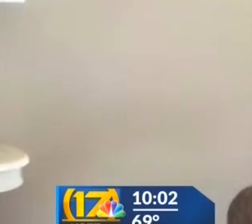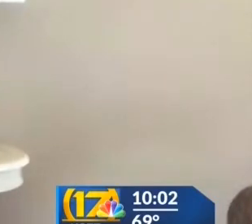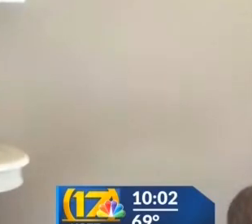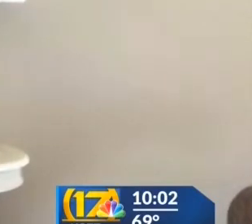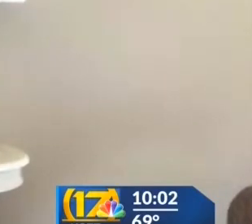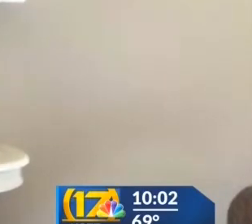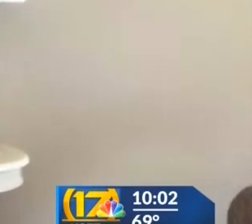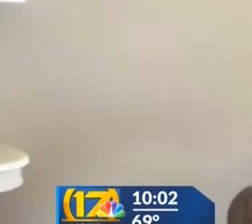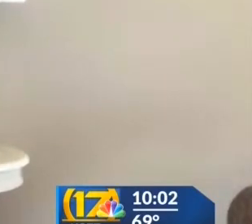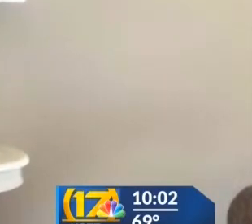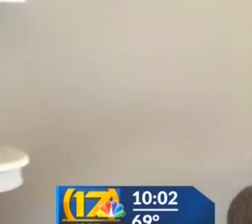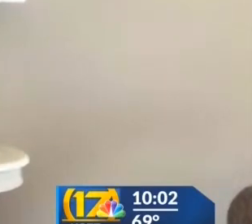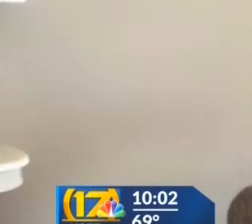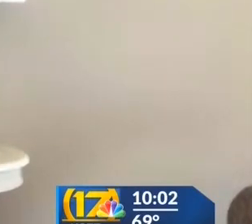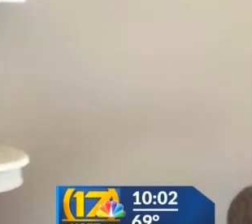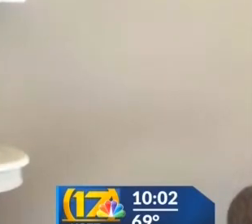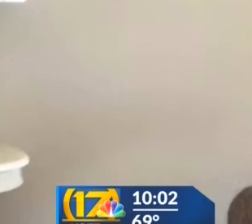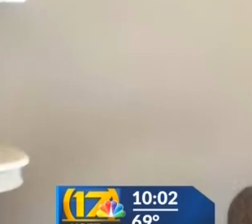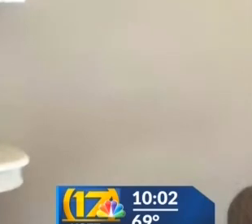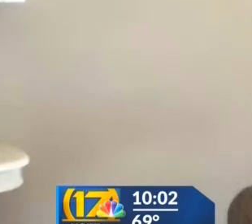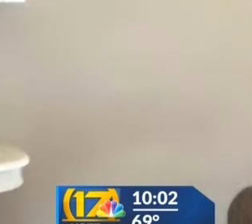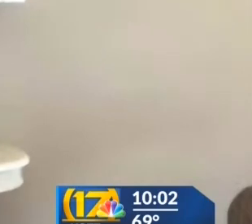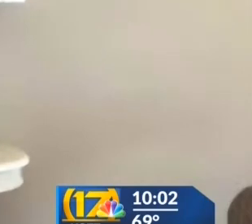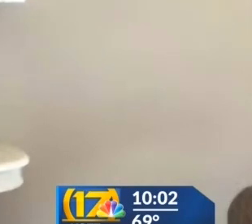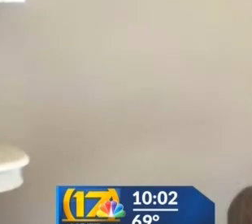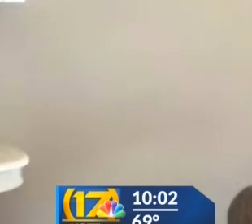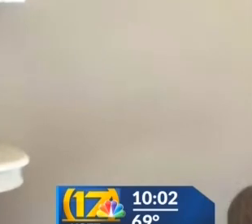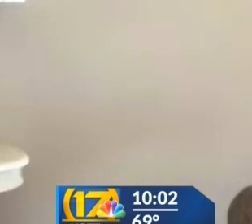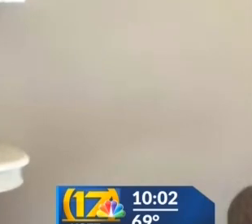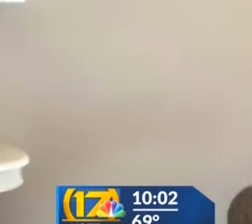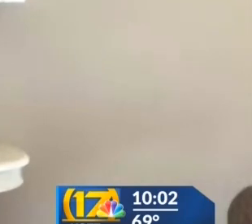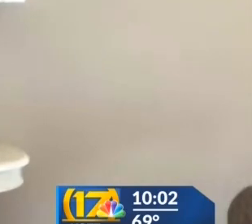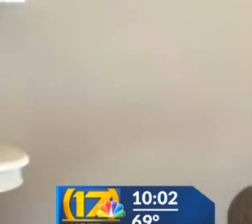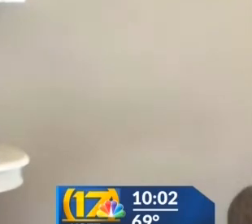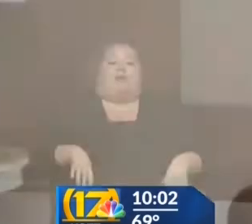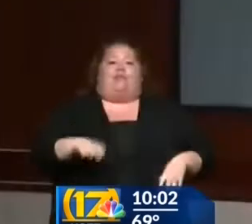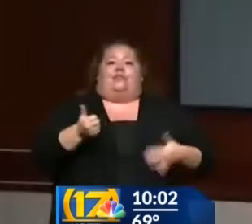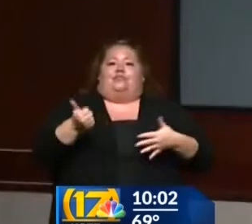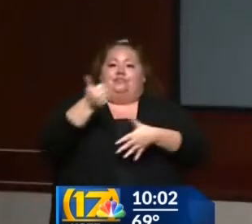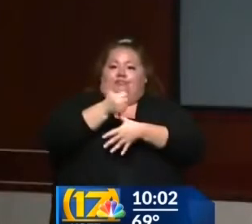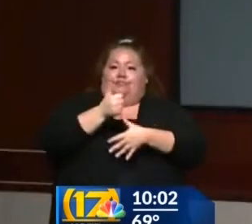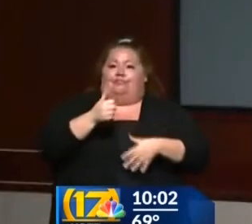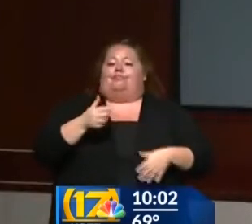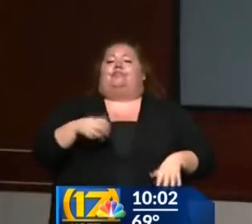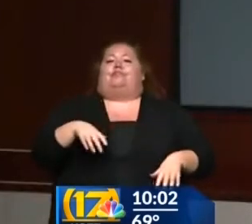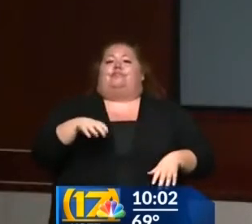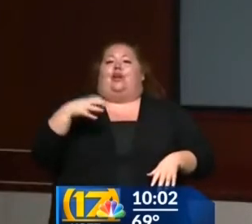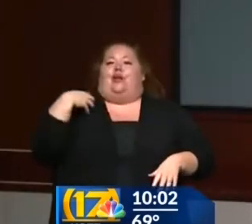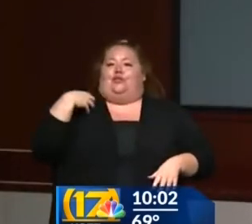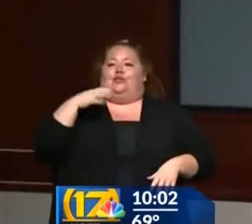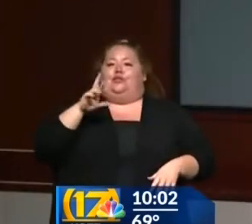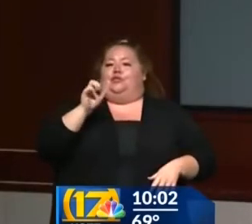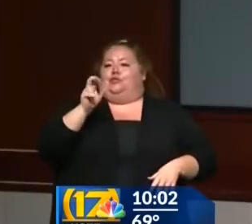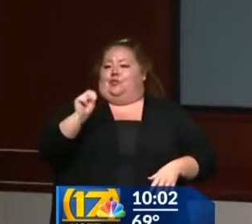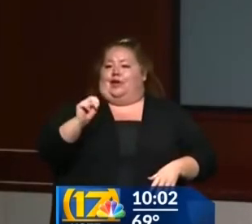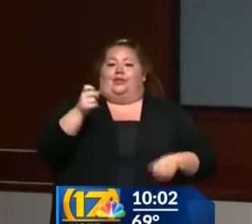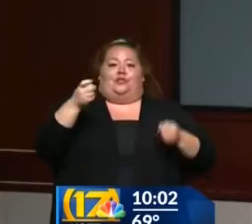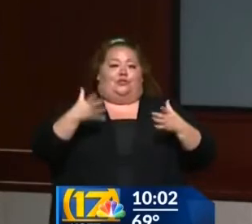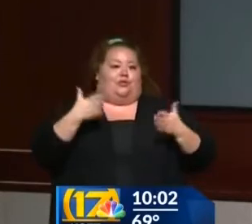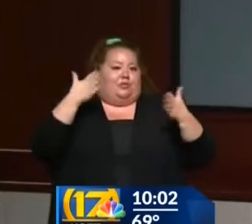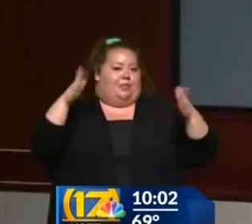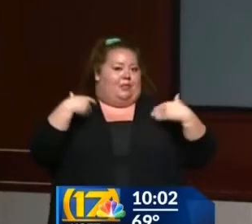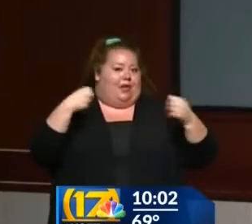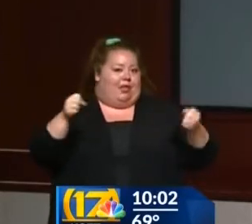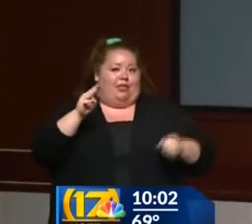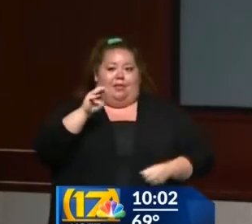health officials to give us, because it takes time to confirm a death. Let's take you to the news conference from our local health officials.